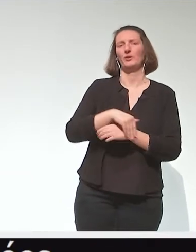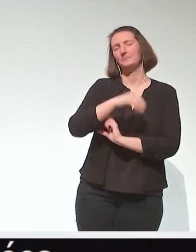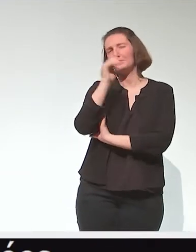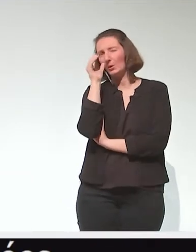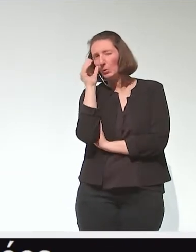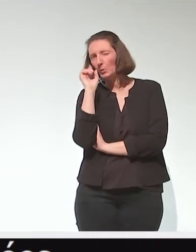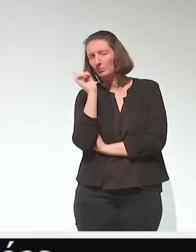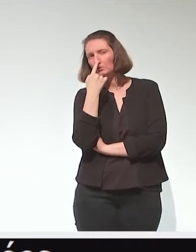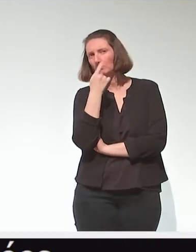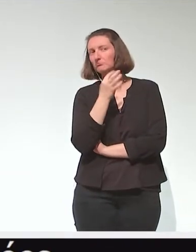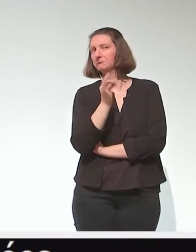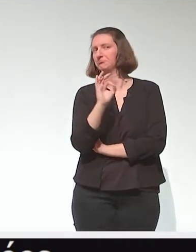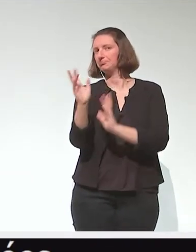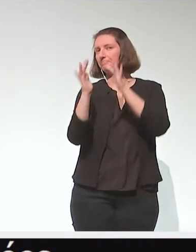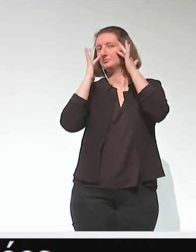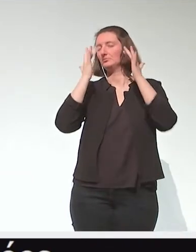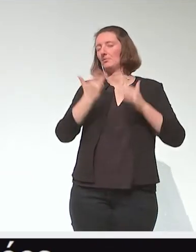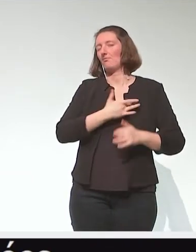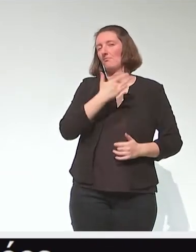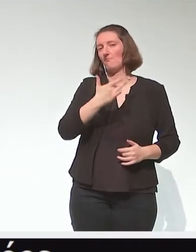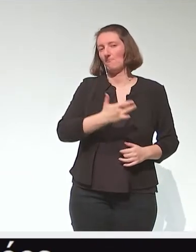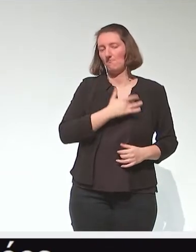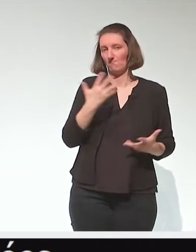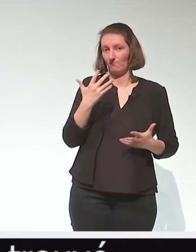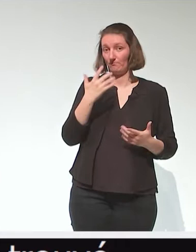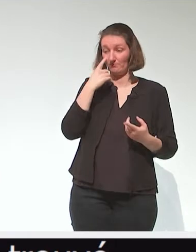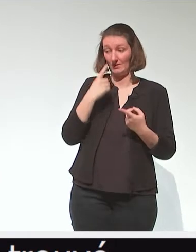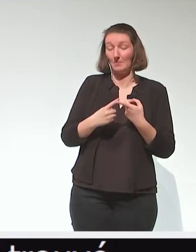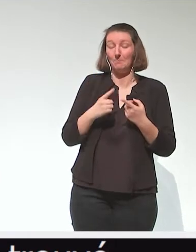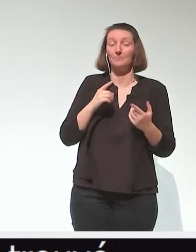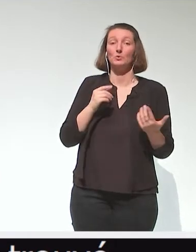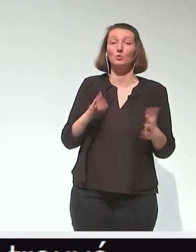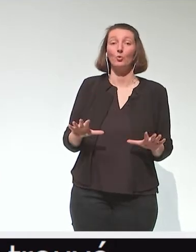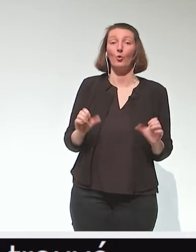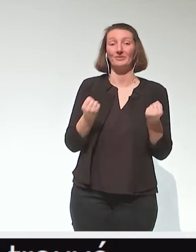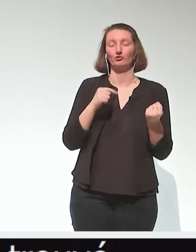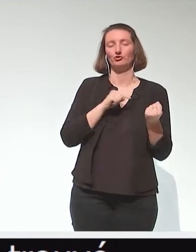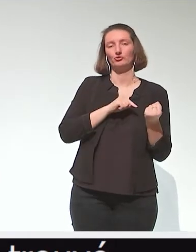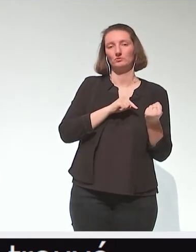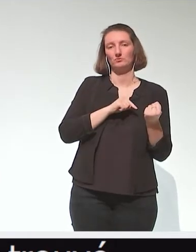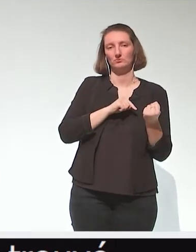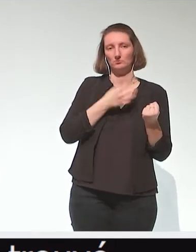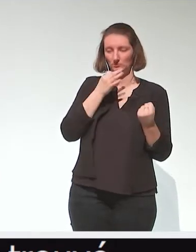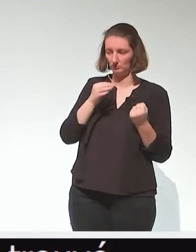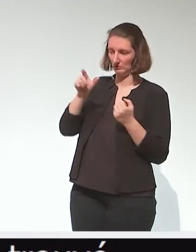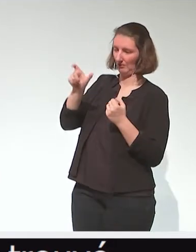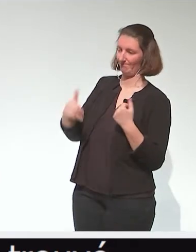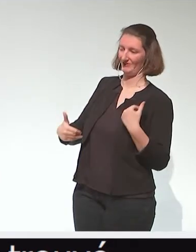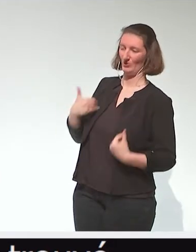let's talk rather about abilities than disabilities, because maybe if employers will hear more